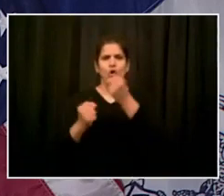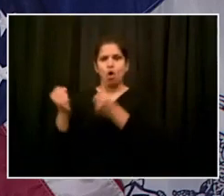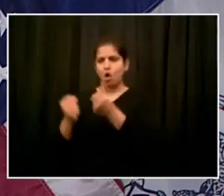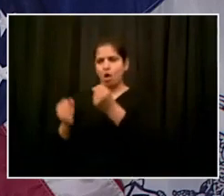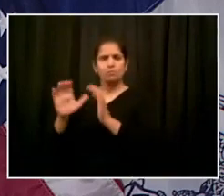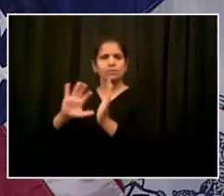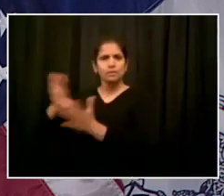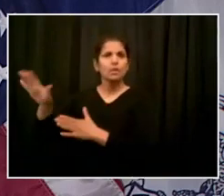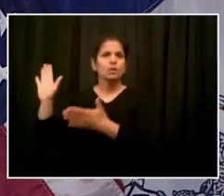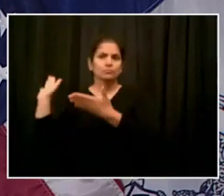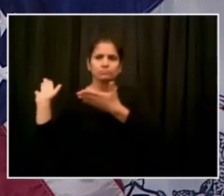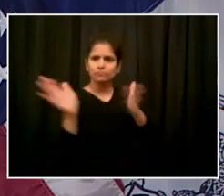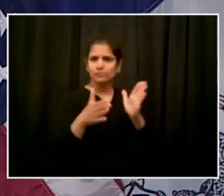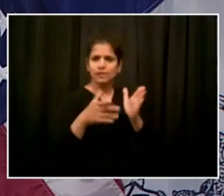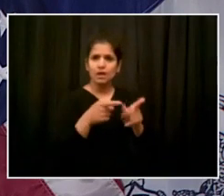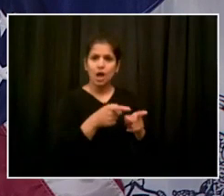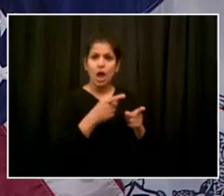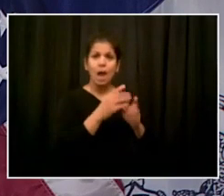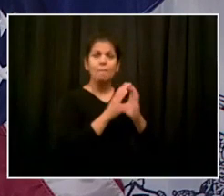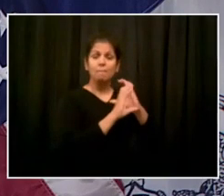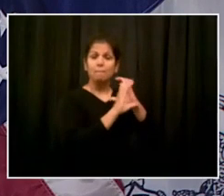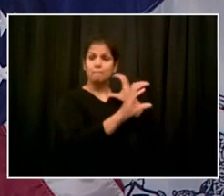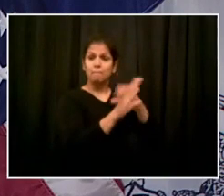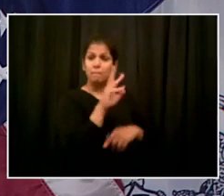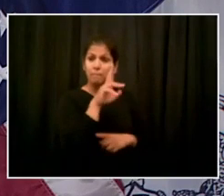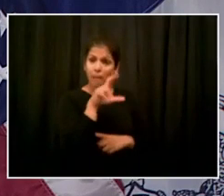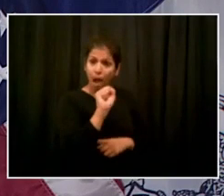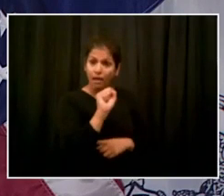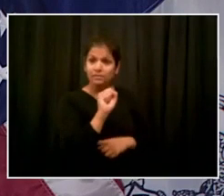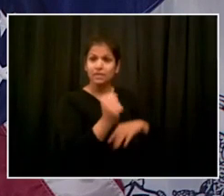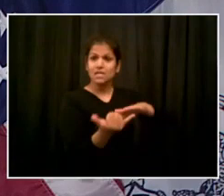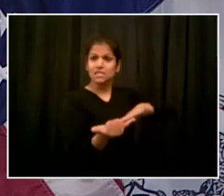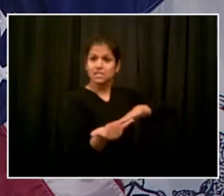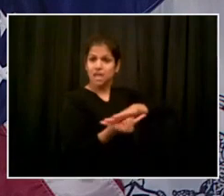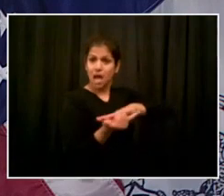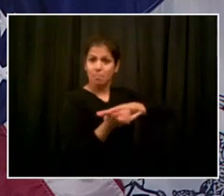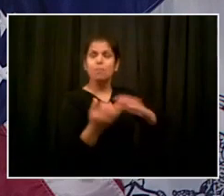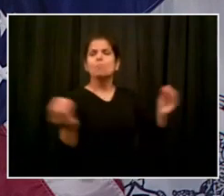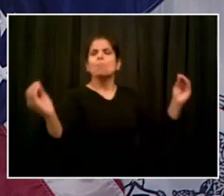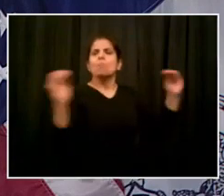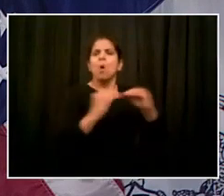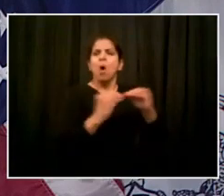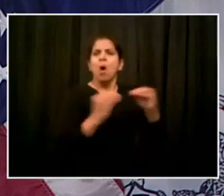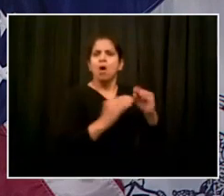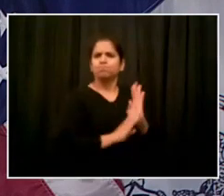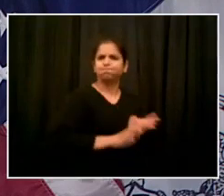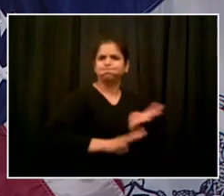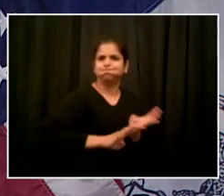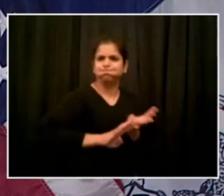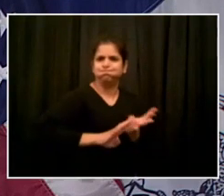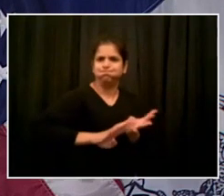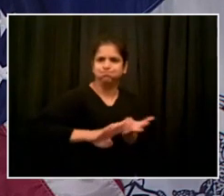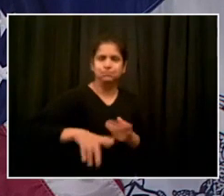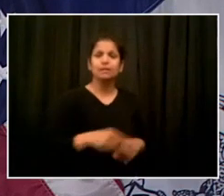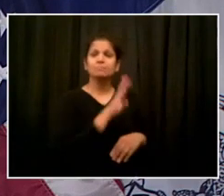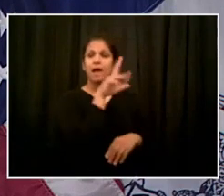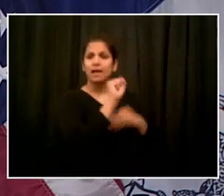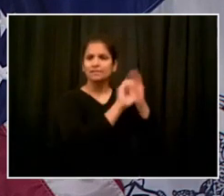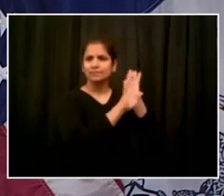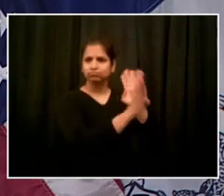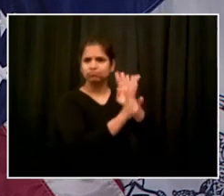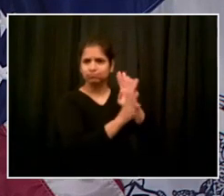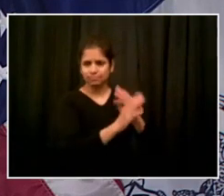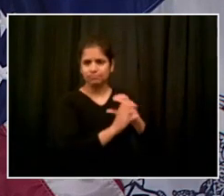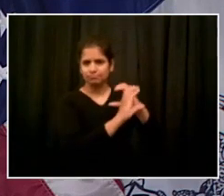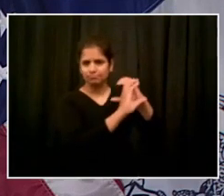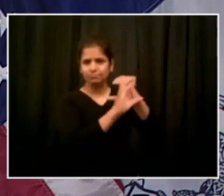still is a lot less traffic on the road, then they're going to use cars. And we have to be pragmatic about this, Katie. I'm sorry, the guidance